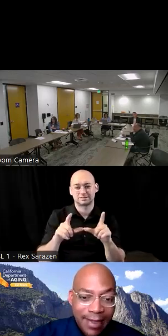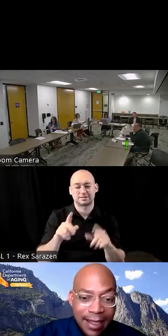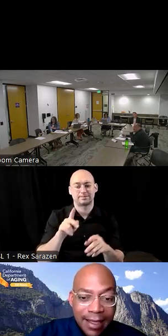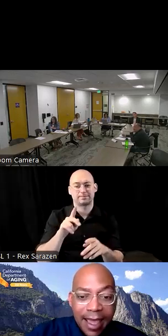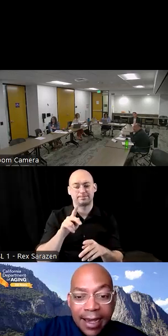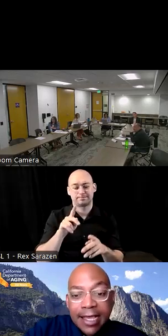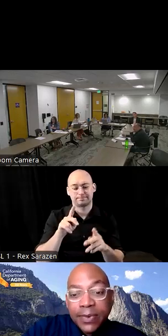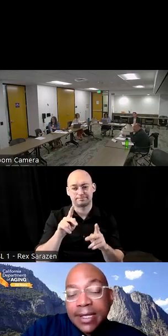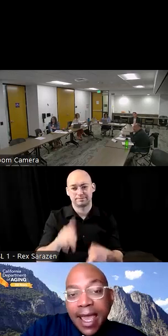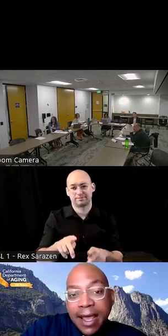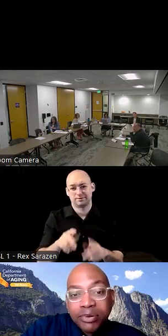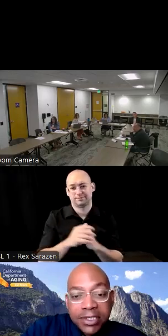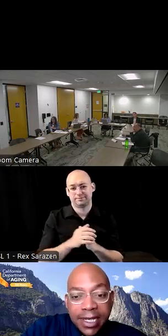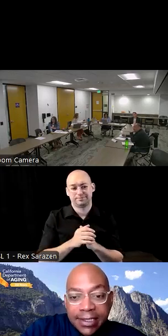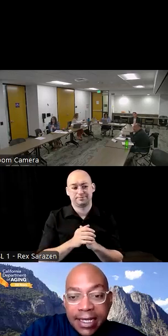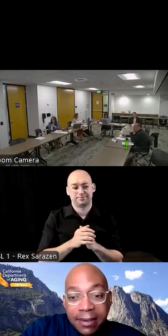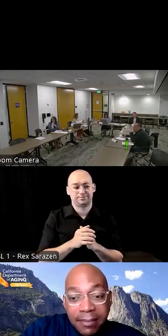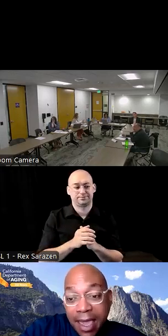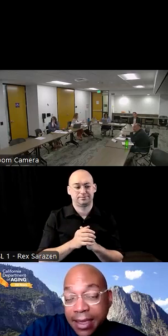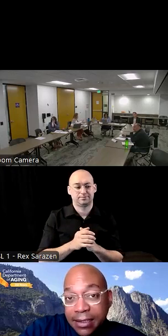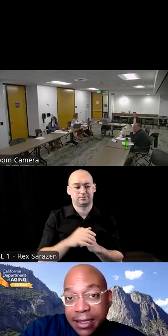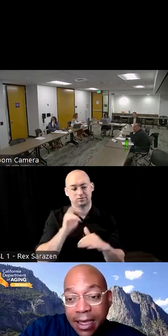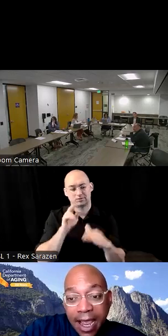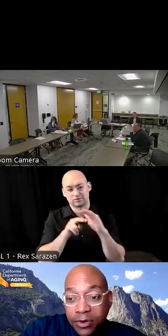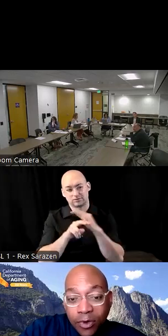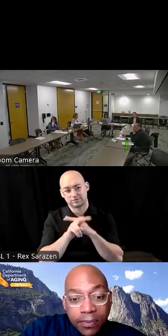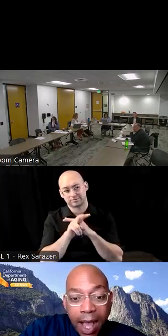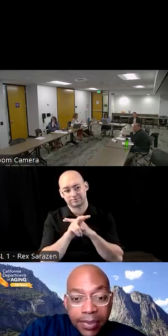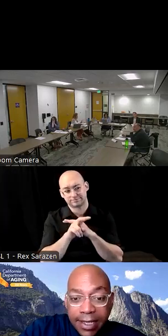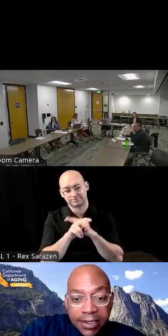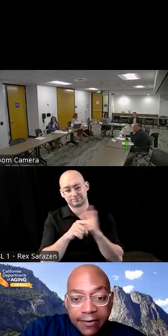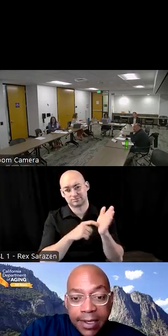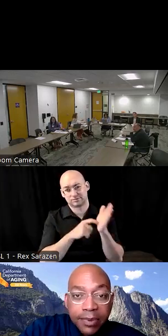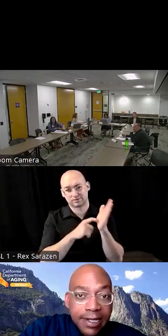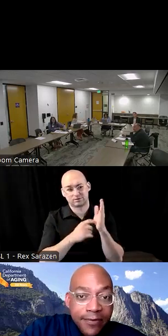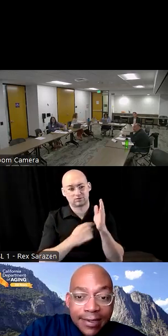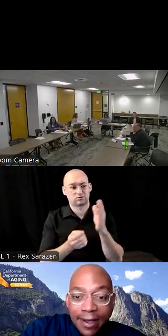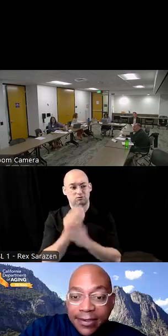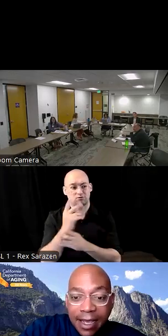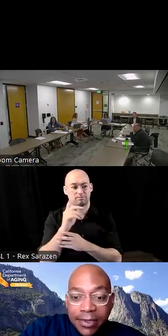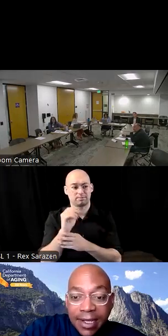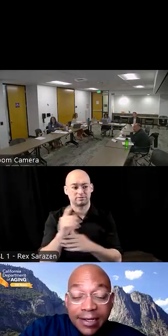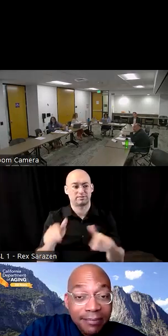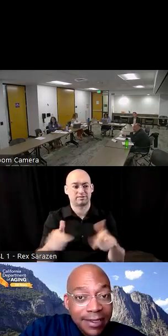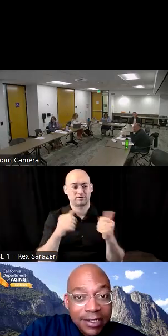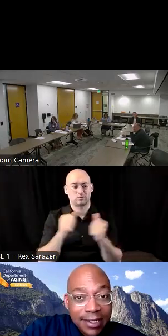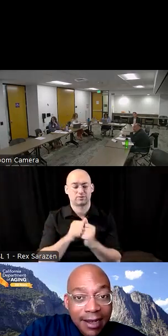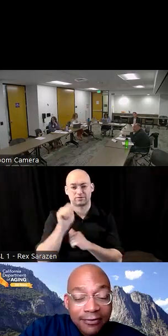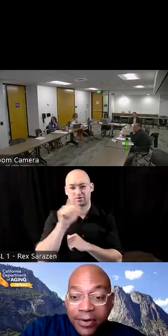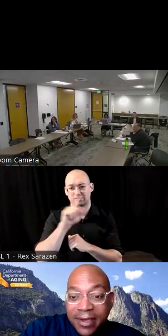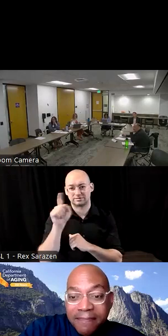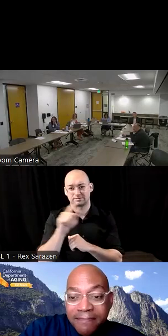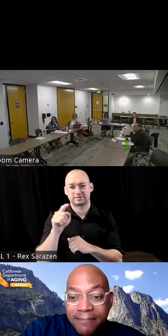personnel. And as we look at projected demand and the growing population of people living with Alzheimer's and dementia